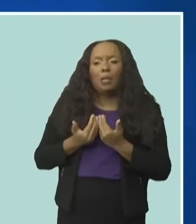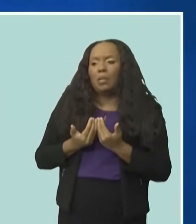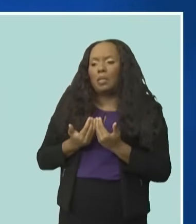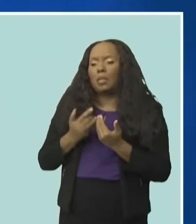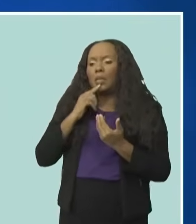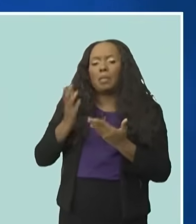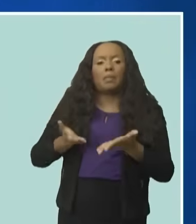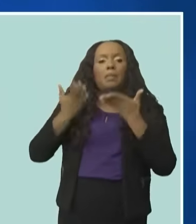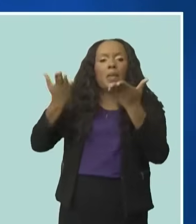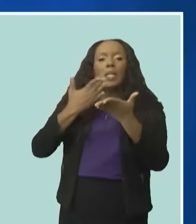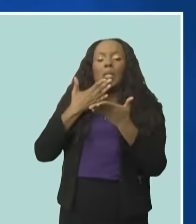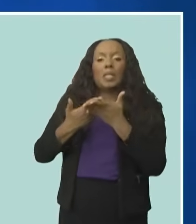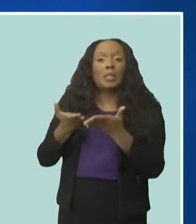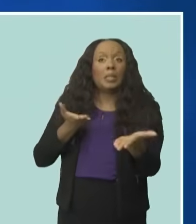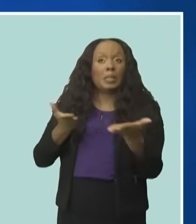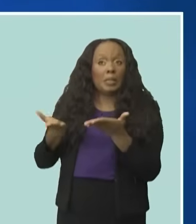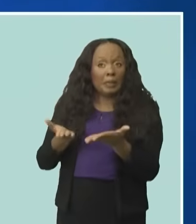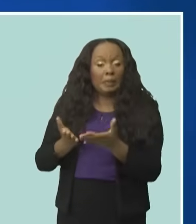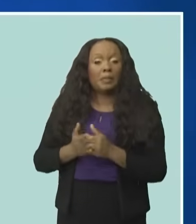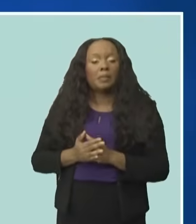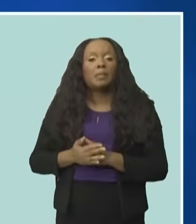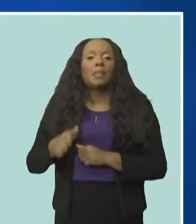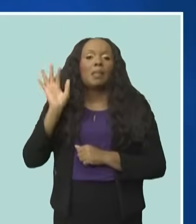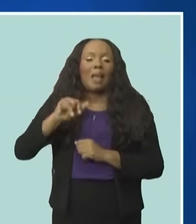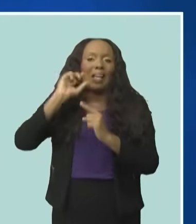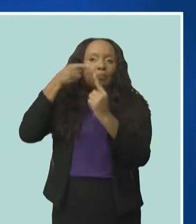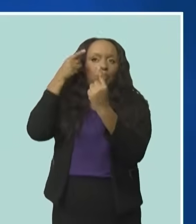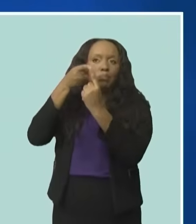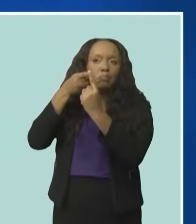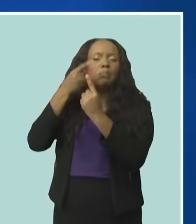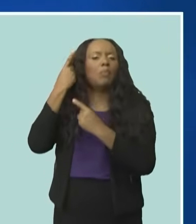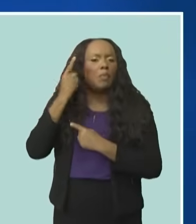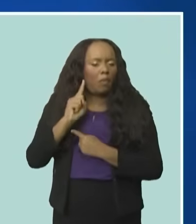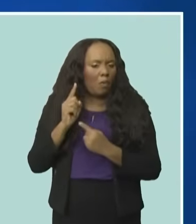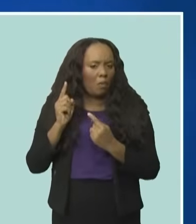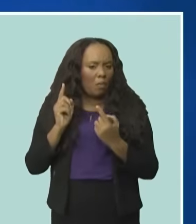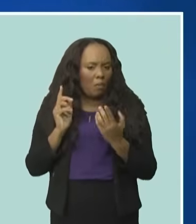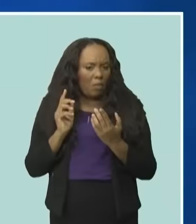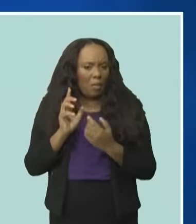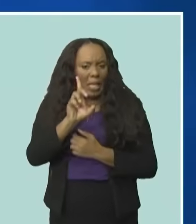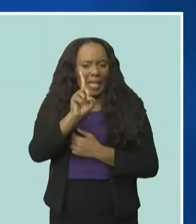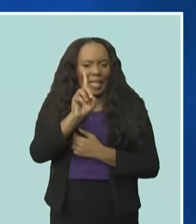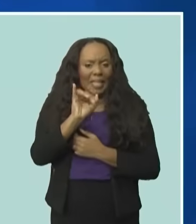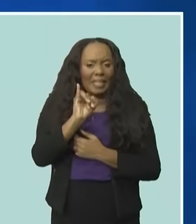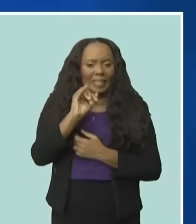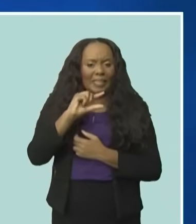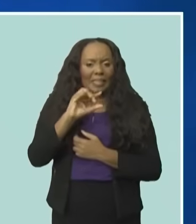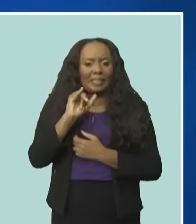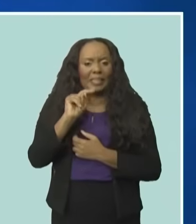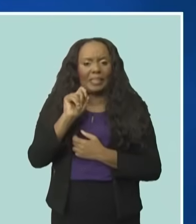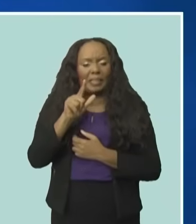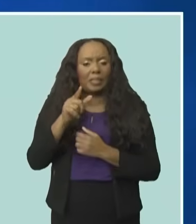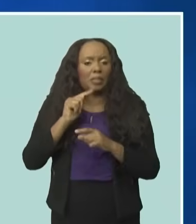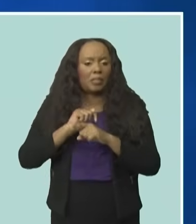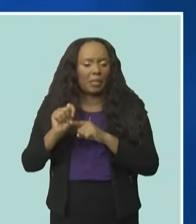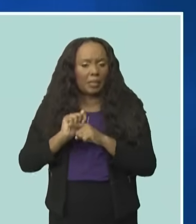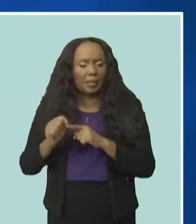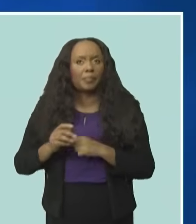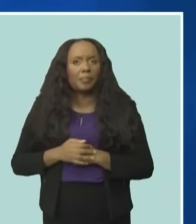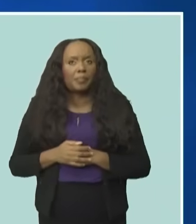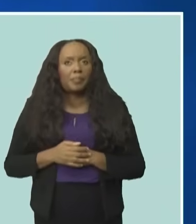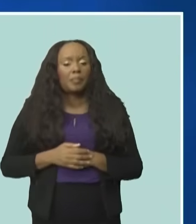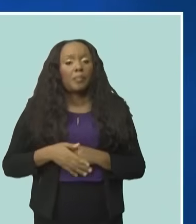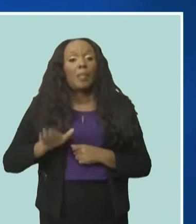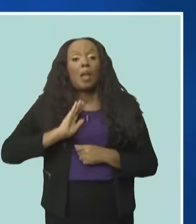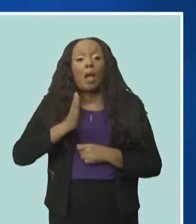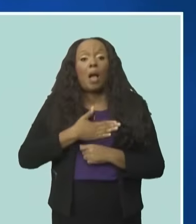delivery. That's the objective behind the framework, and ultimately the objective for us as a